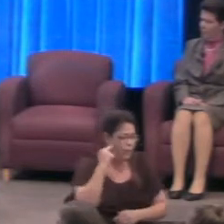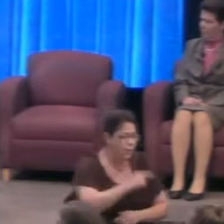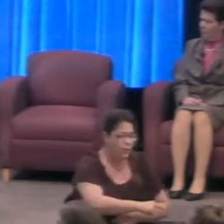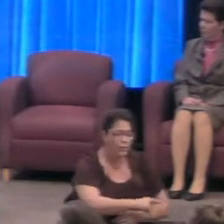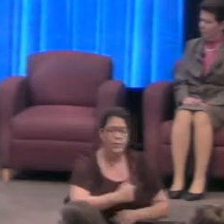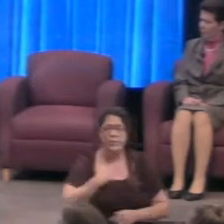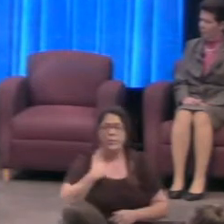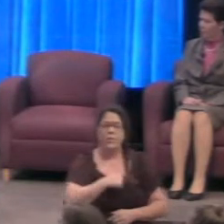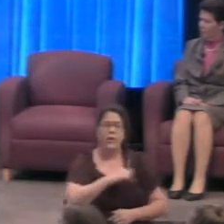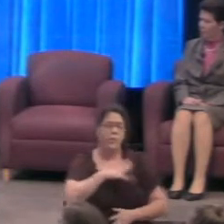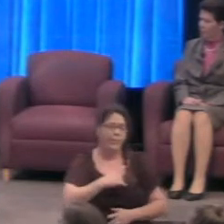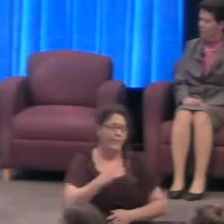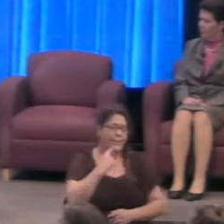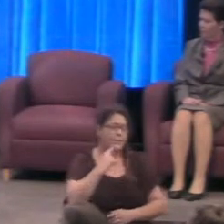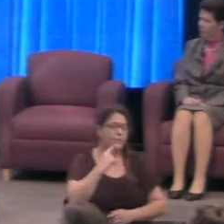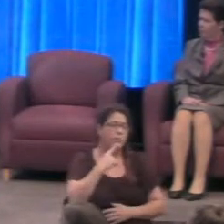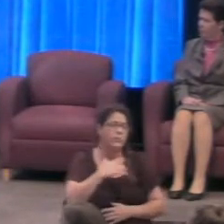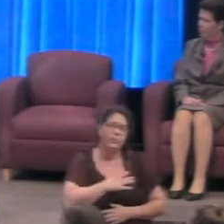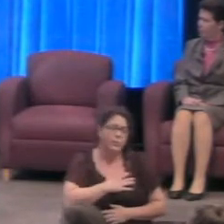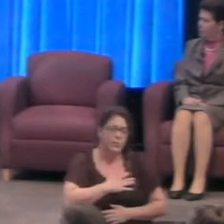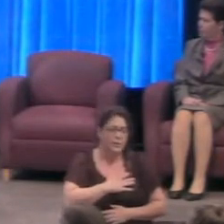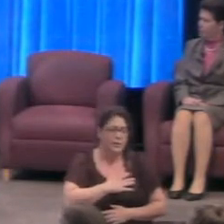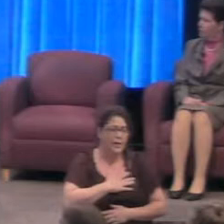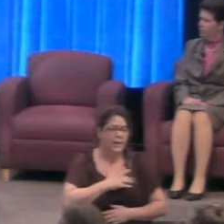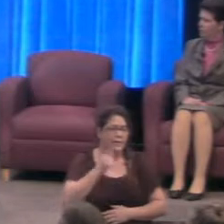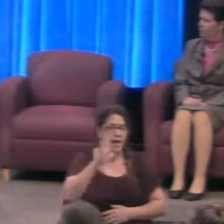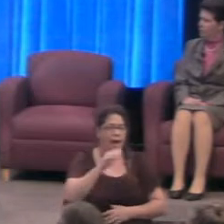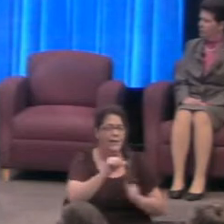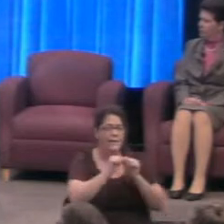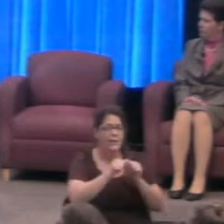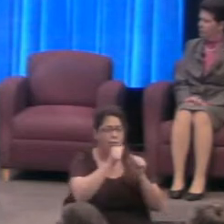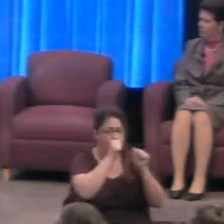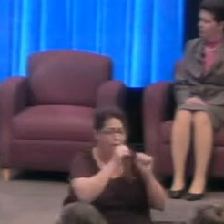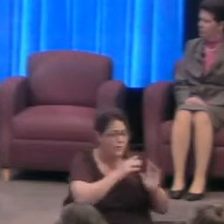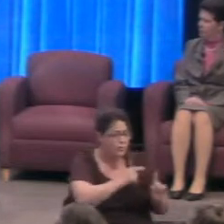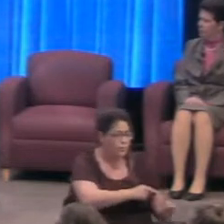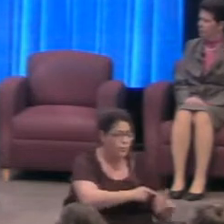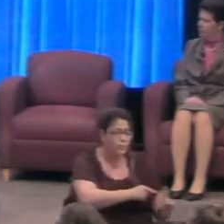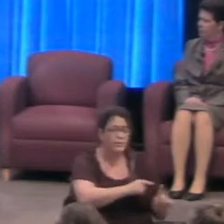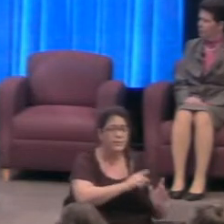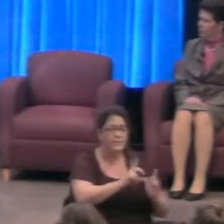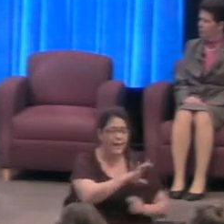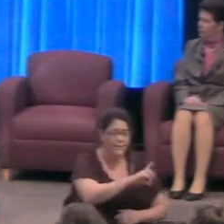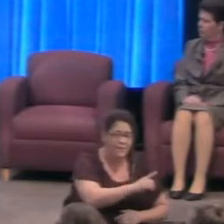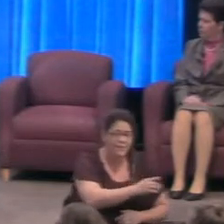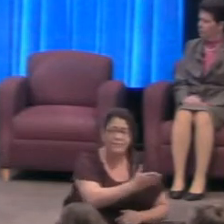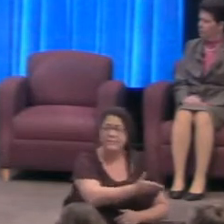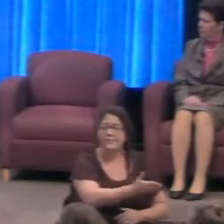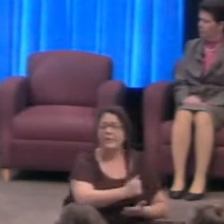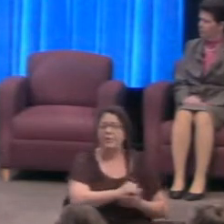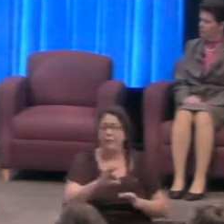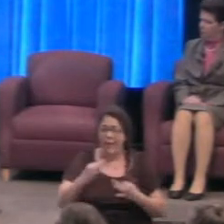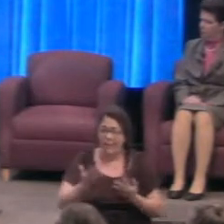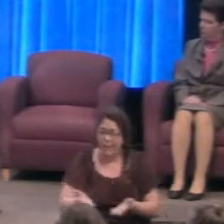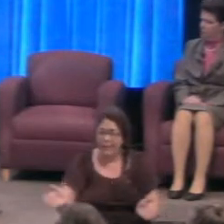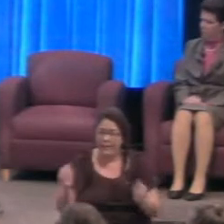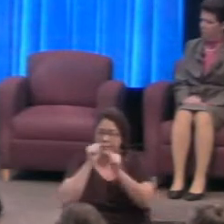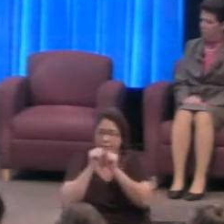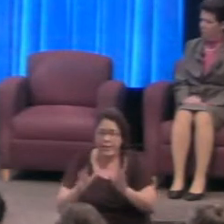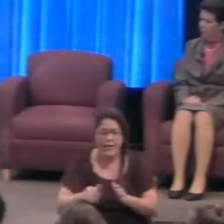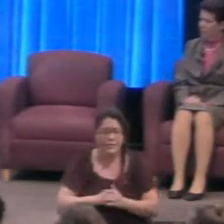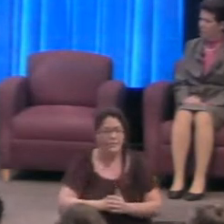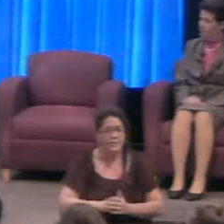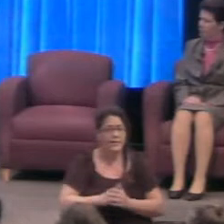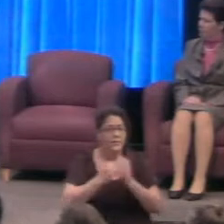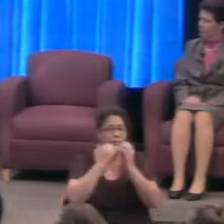you tremendously, and may God continue to bless you, David, and your family, and your